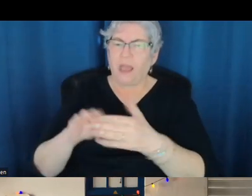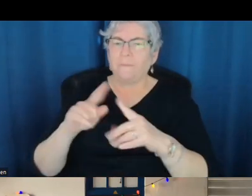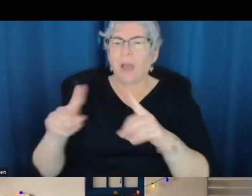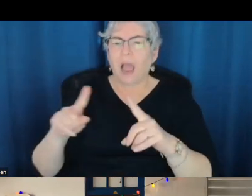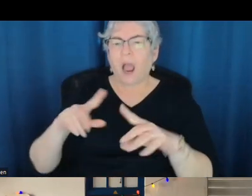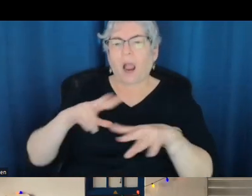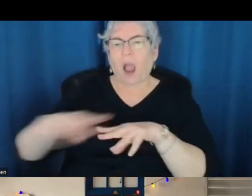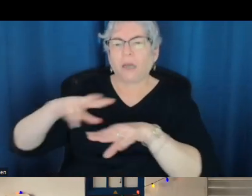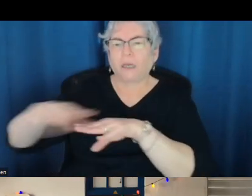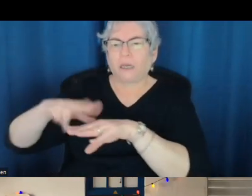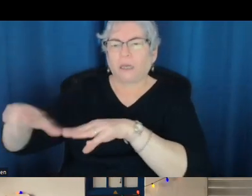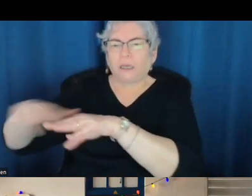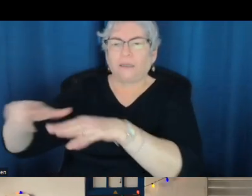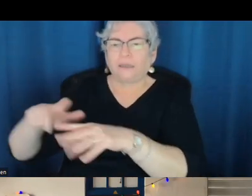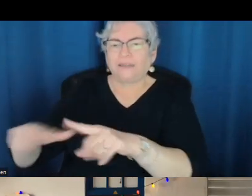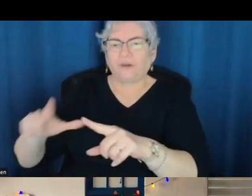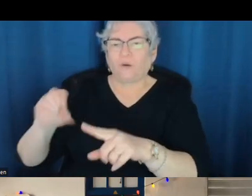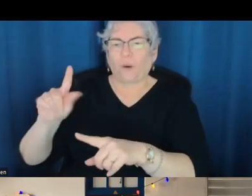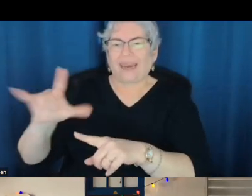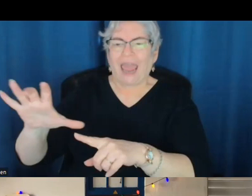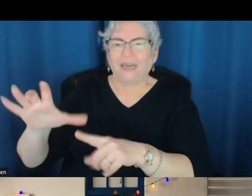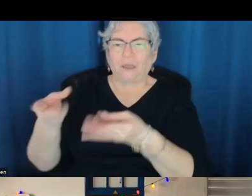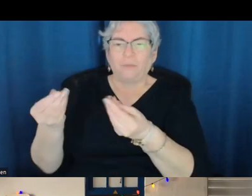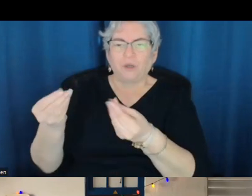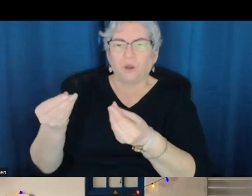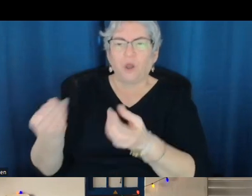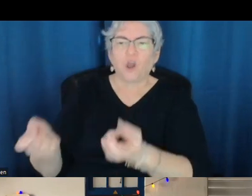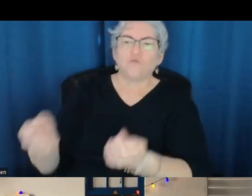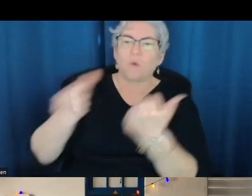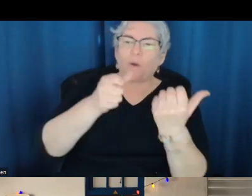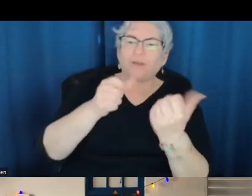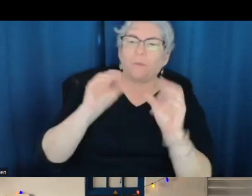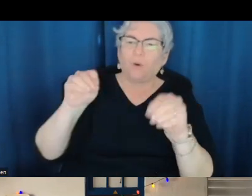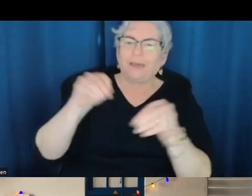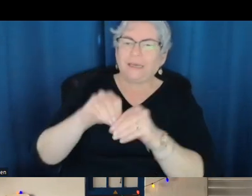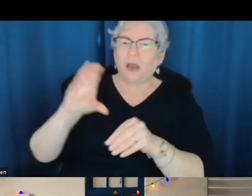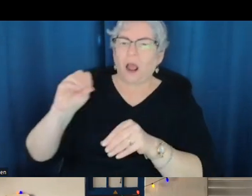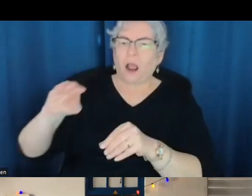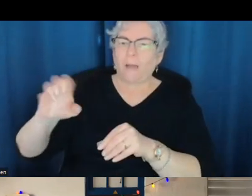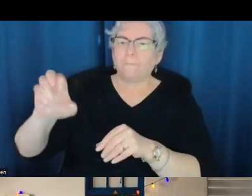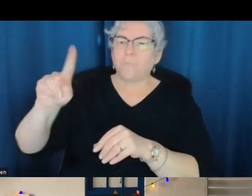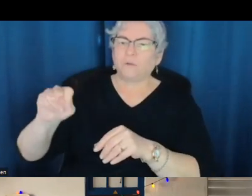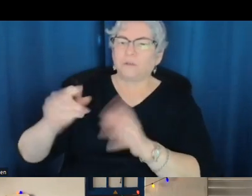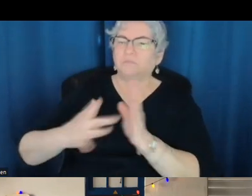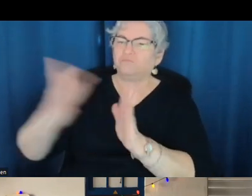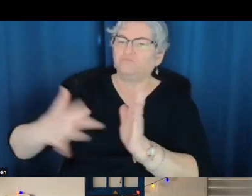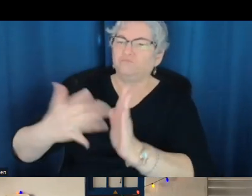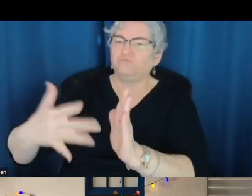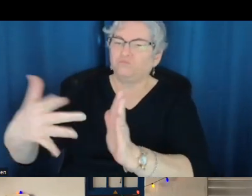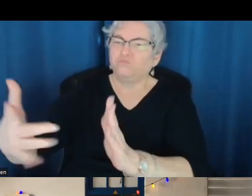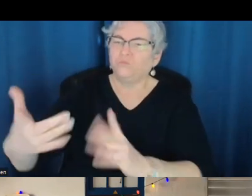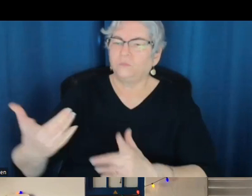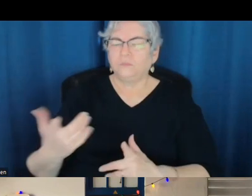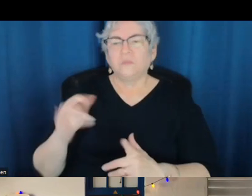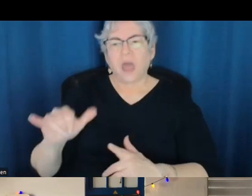cutting back the organic material and removing it and putting it in the compost periodically